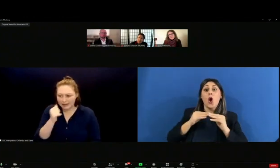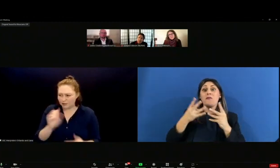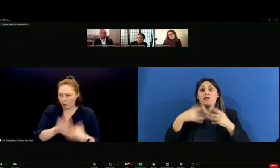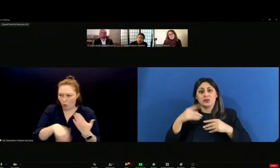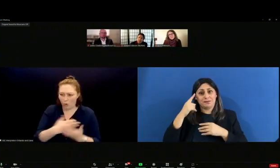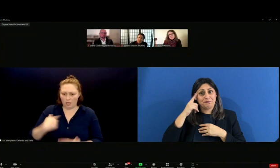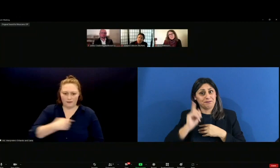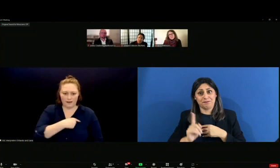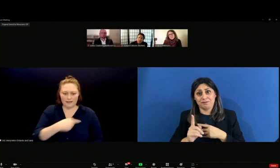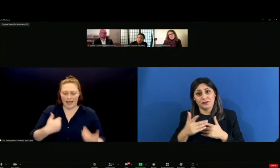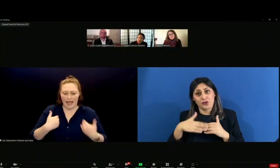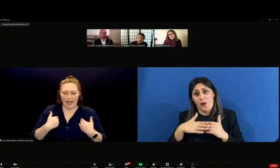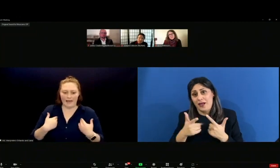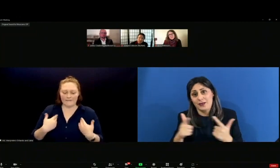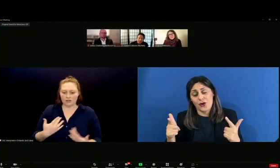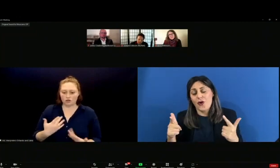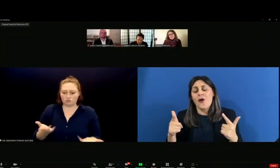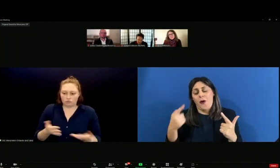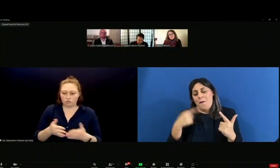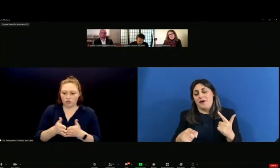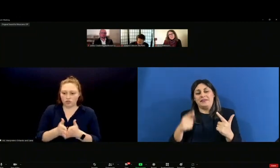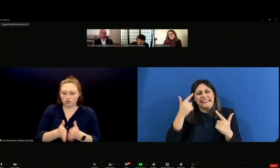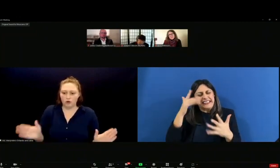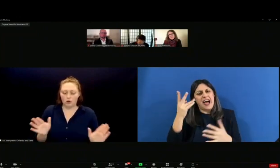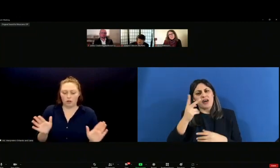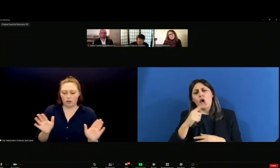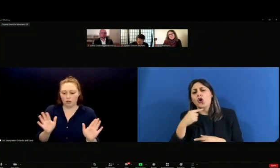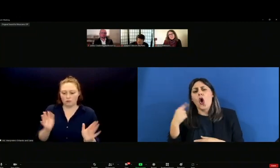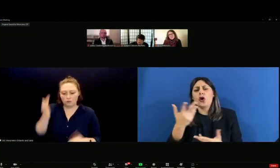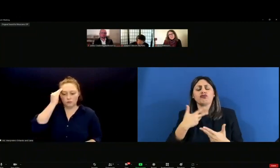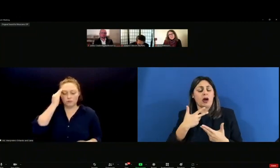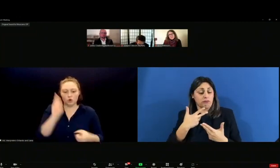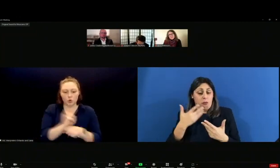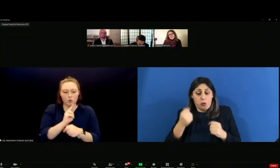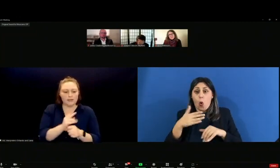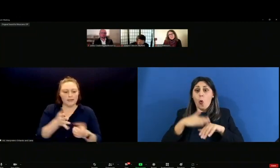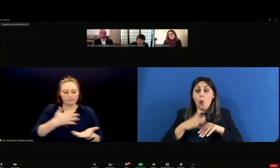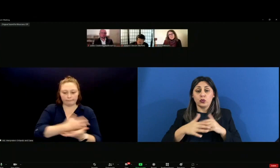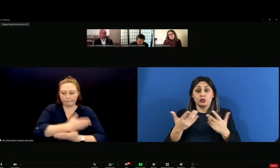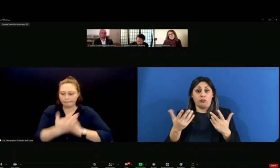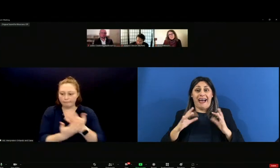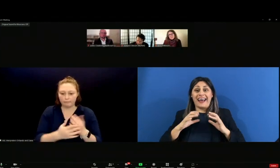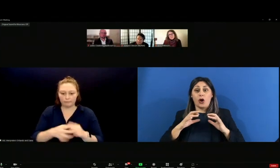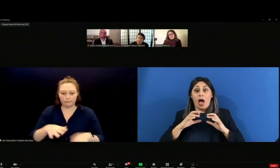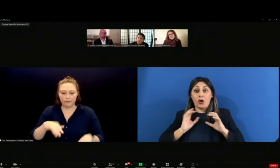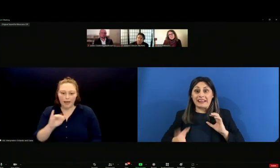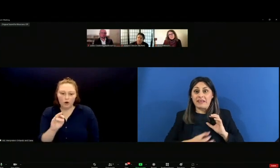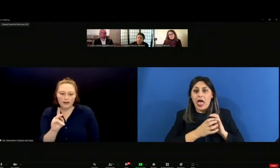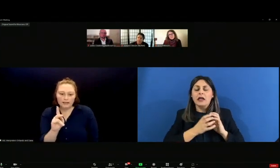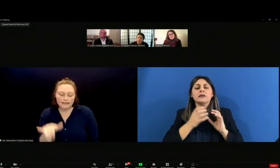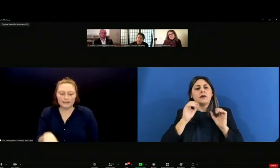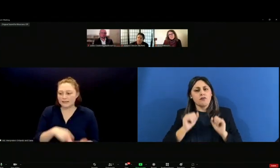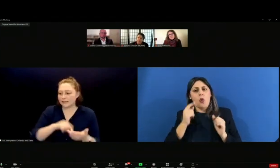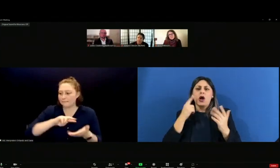general affordances of using multiple articulators, using iconicity, representing the meaning in context when